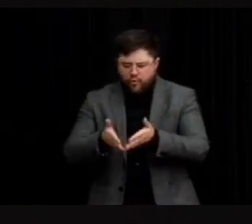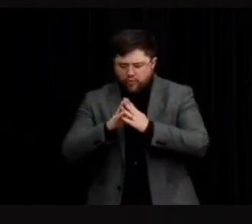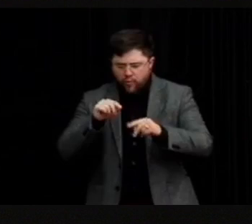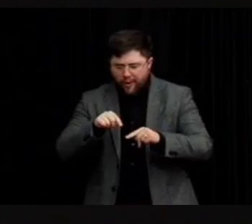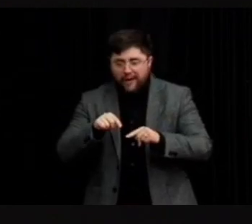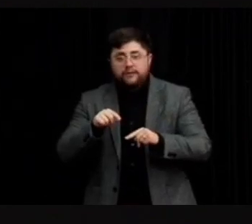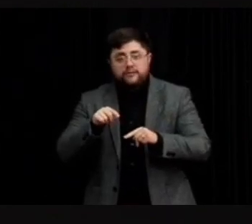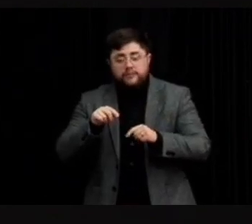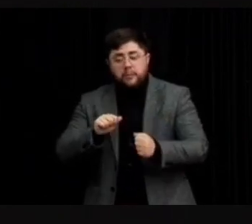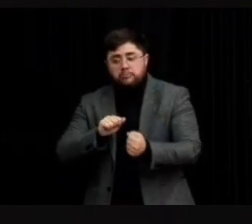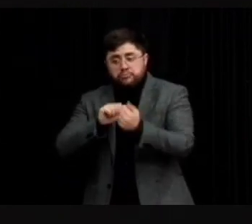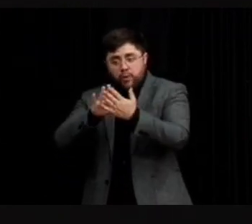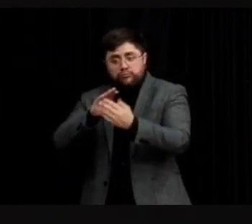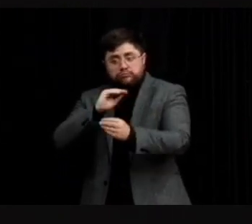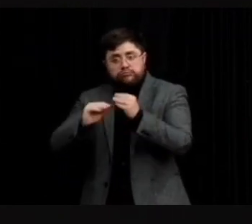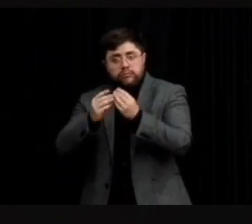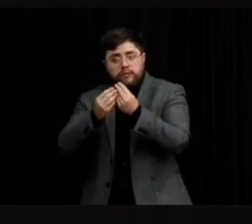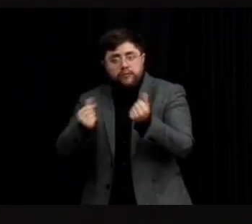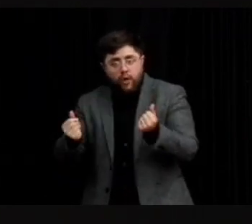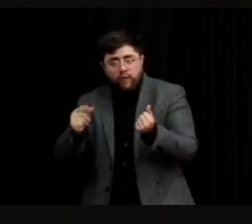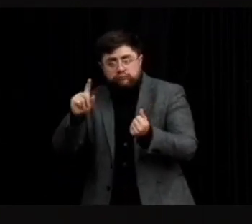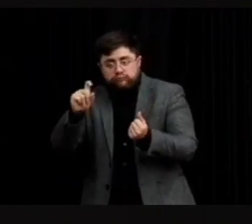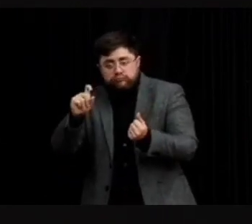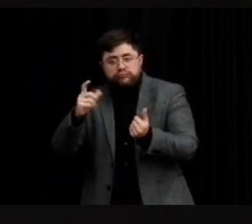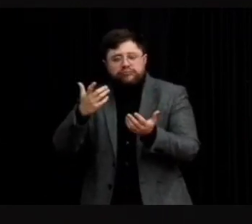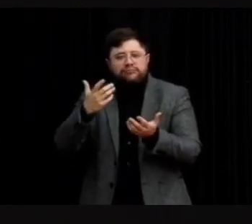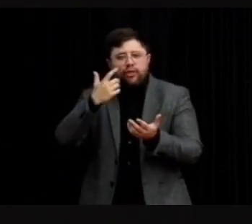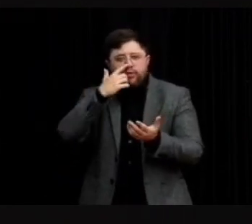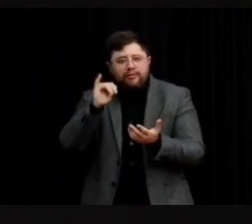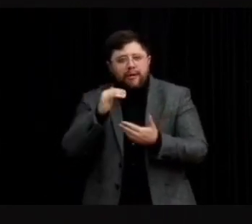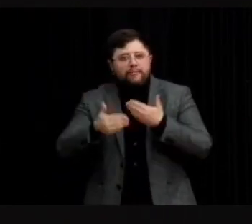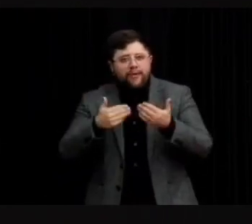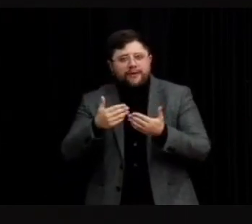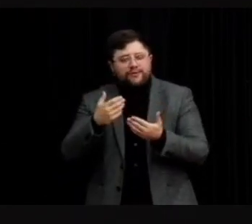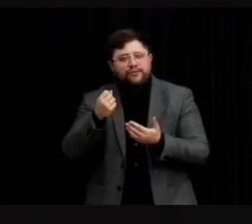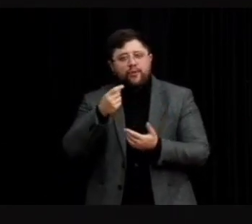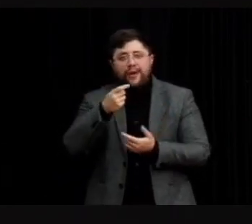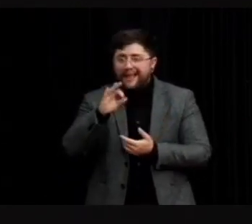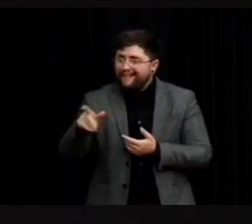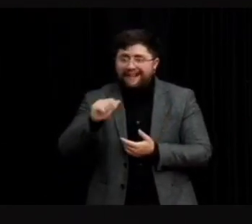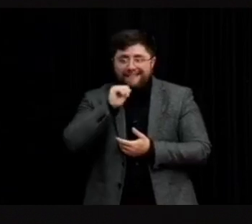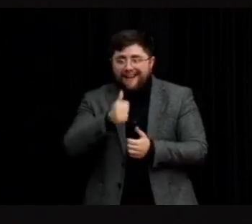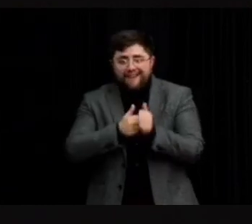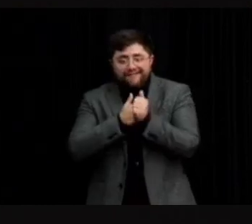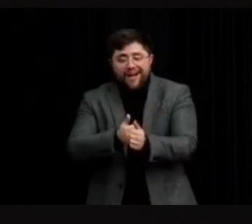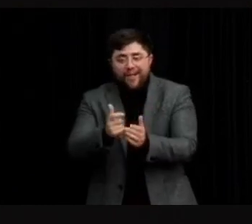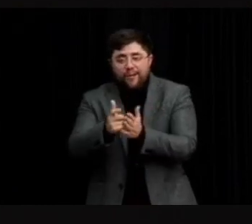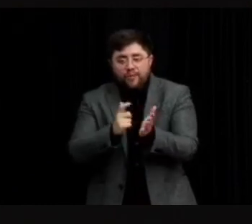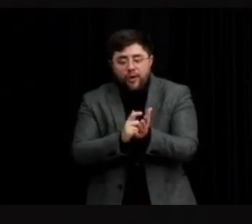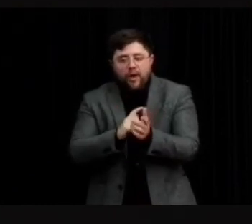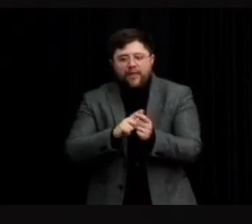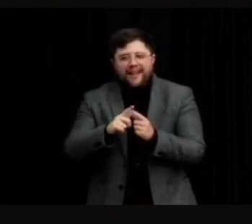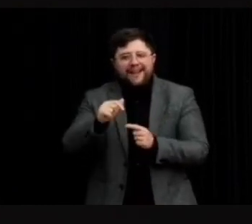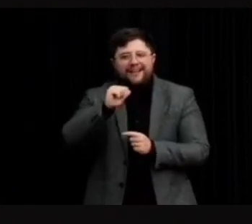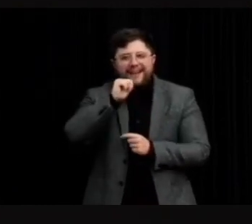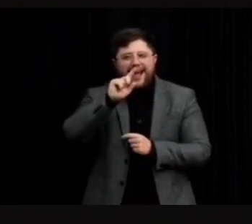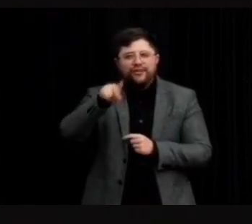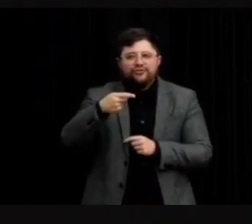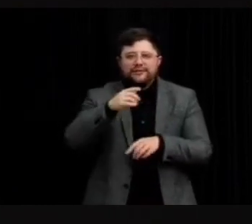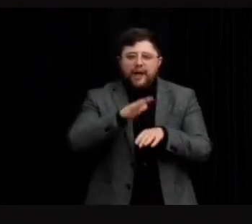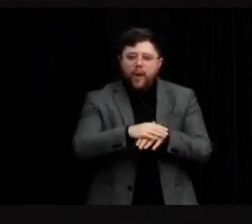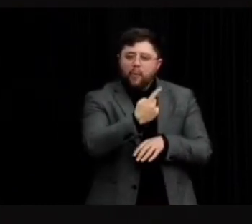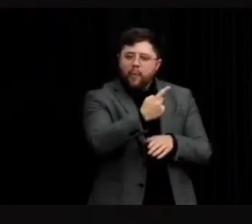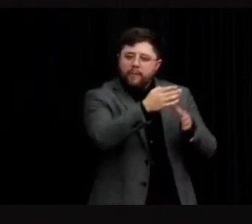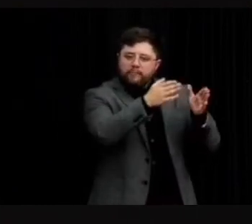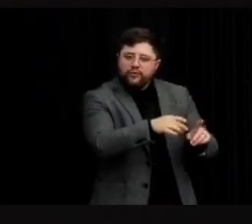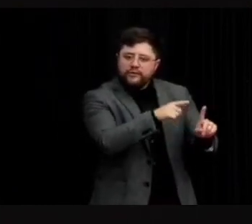that request was responded to, and what the end result was, so that when there's non-compliance, it's not all on an individual resident to